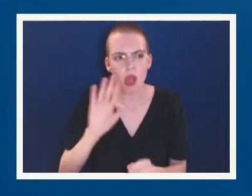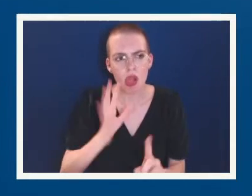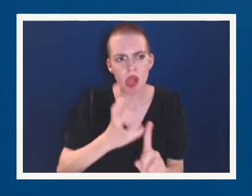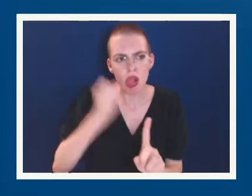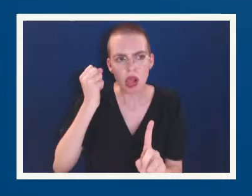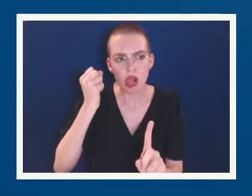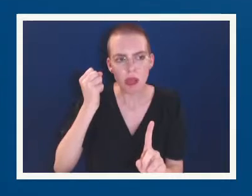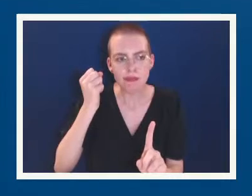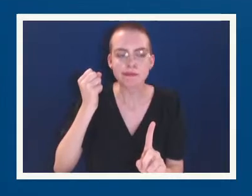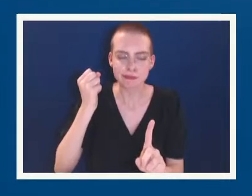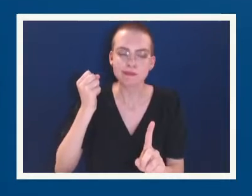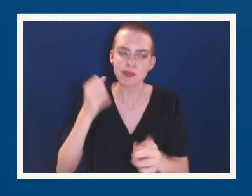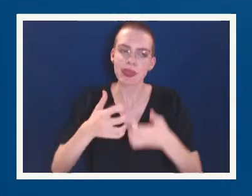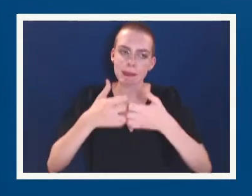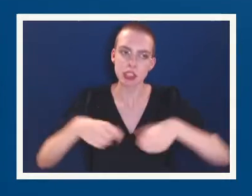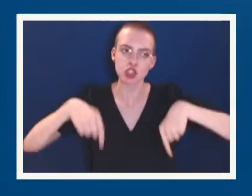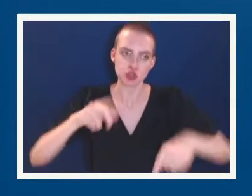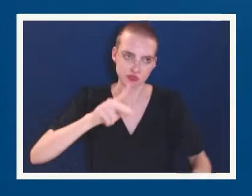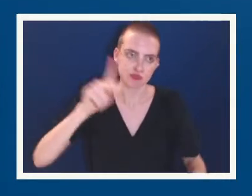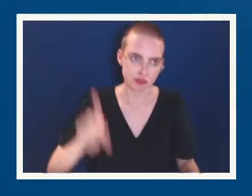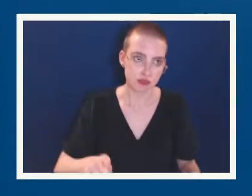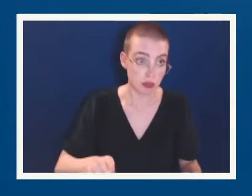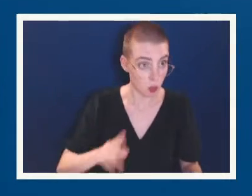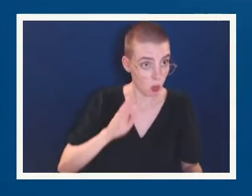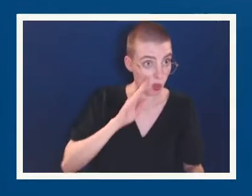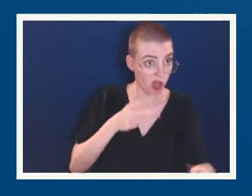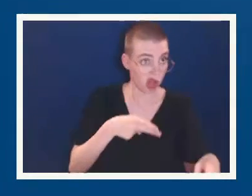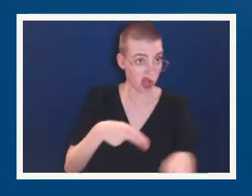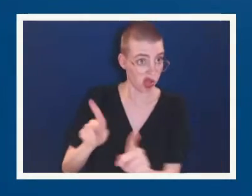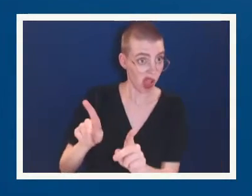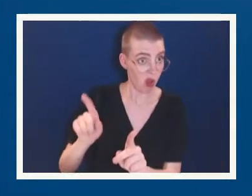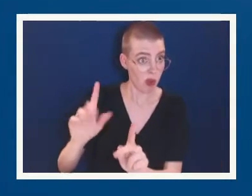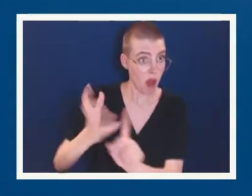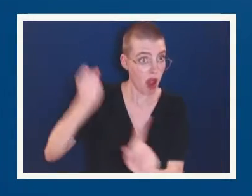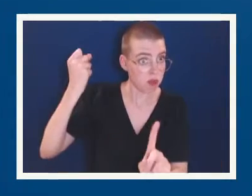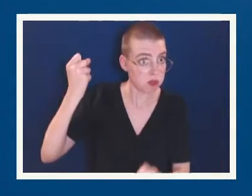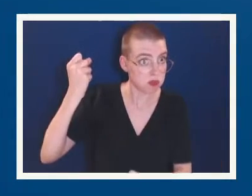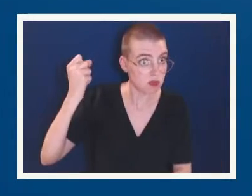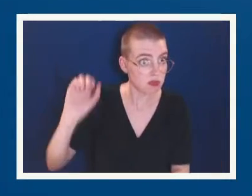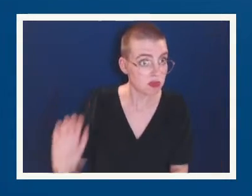right? Are we going to let him get away with that?